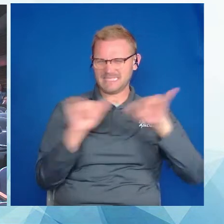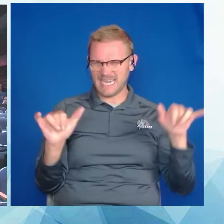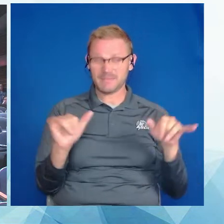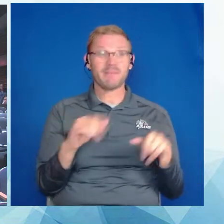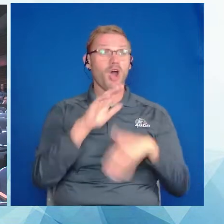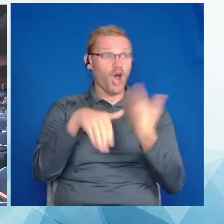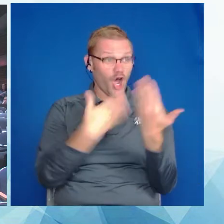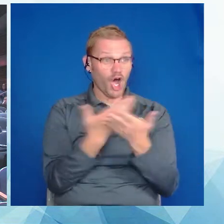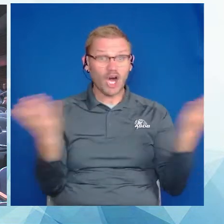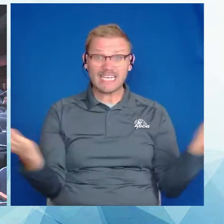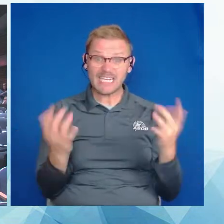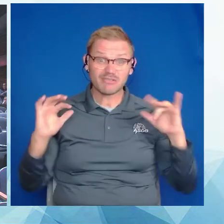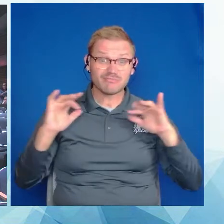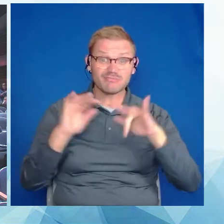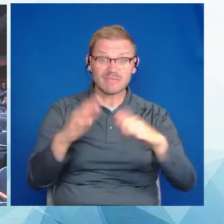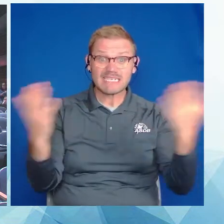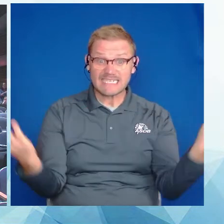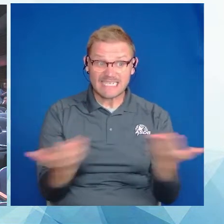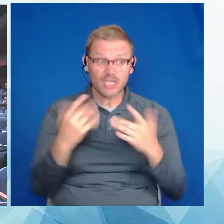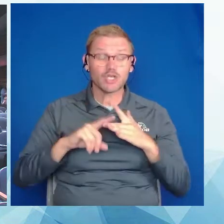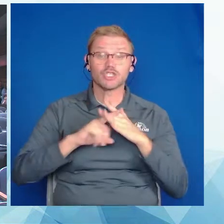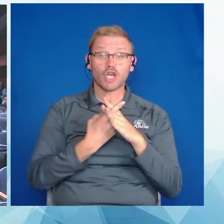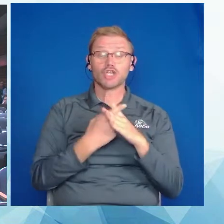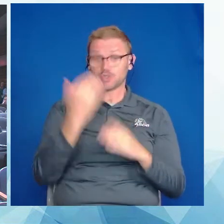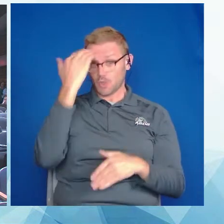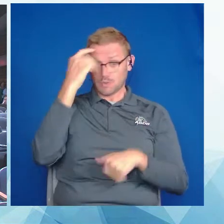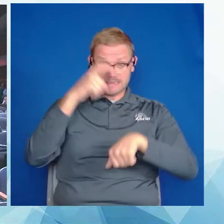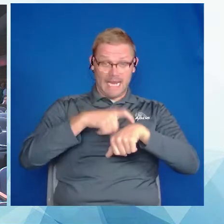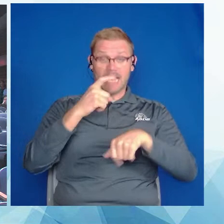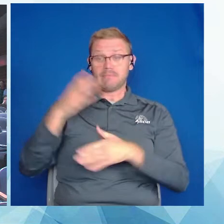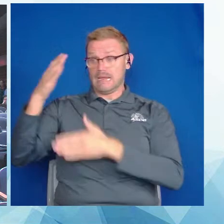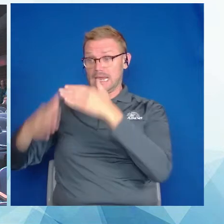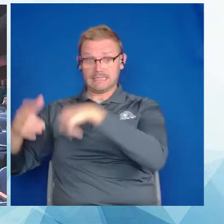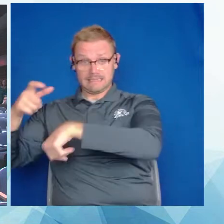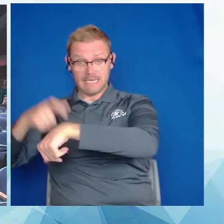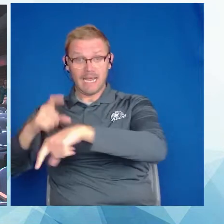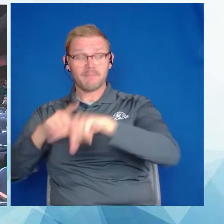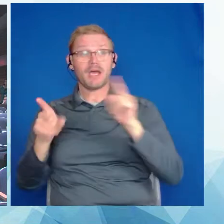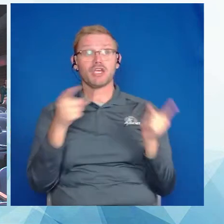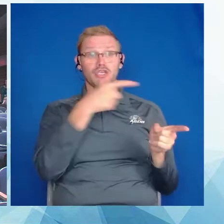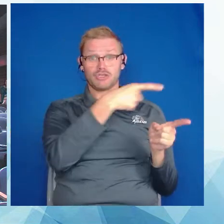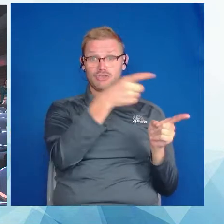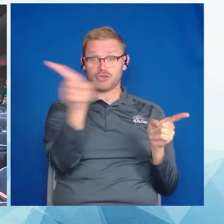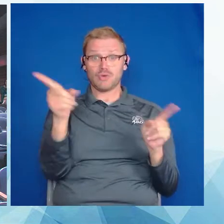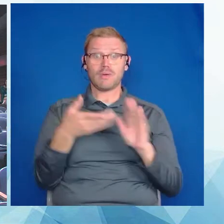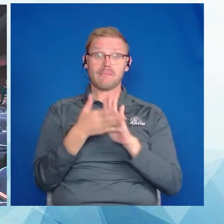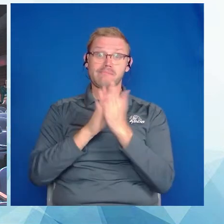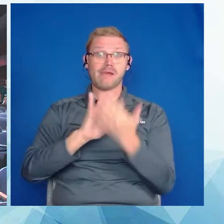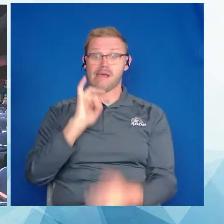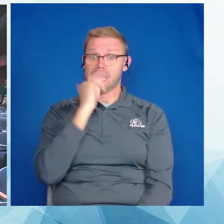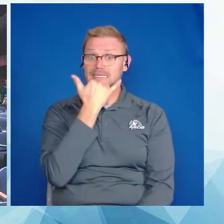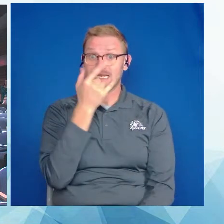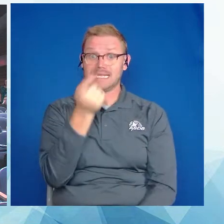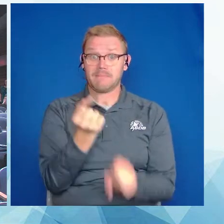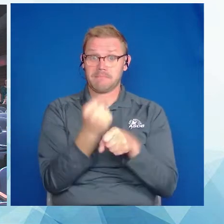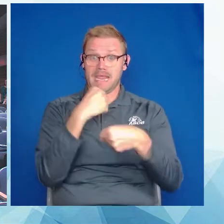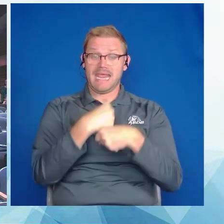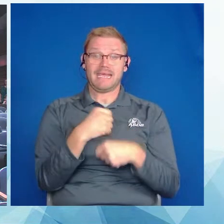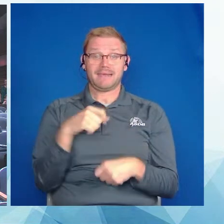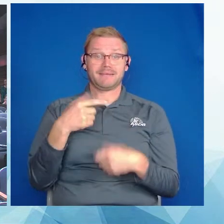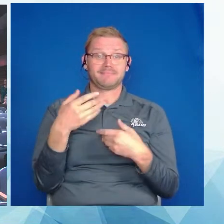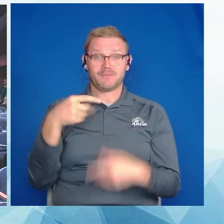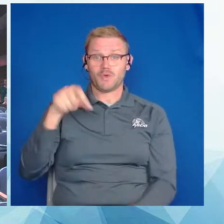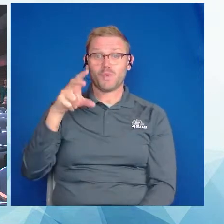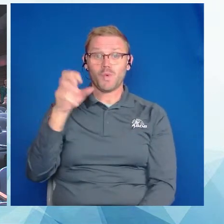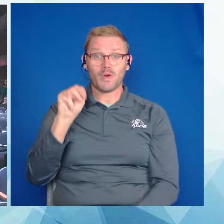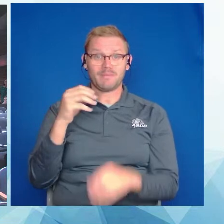same time, and you know when it starts and you know when it ends, if you inadvertently create a public meeting by email,